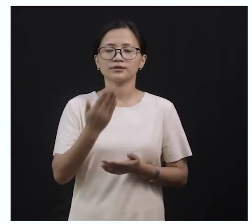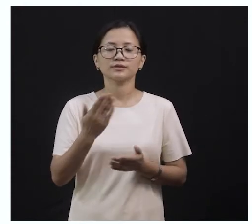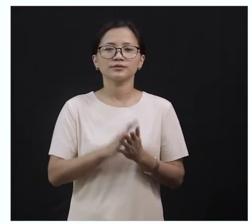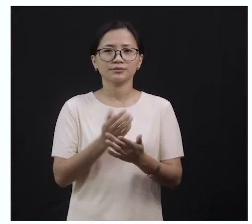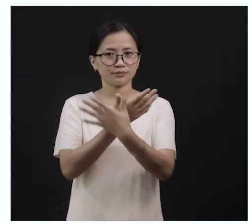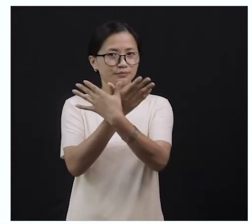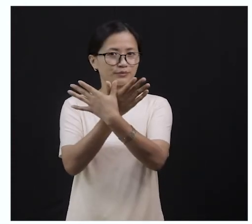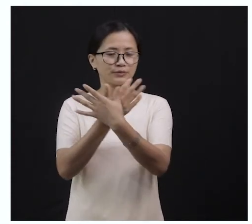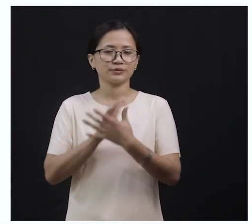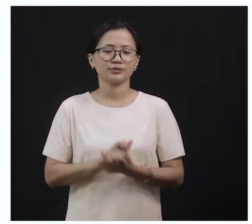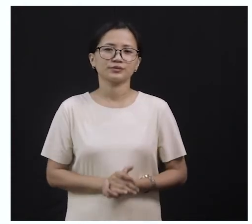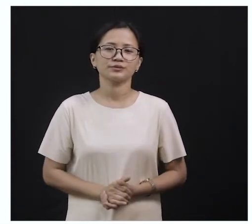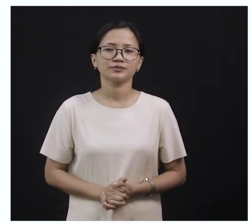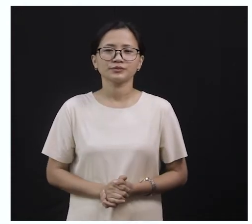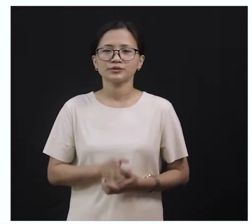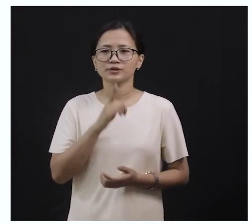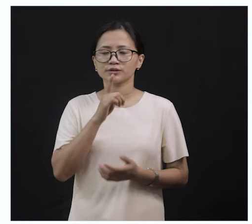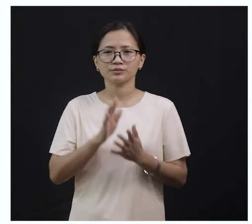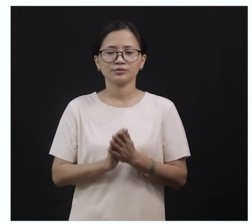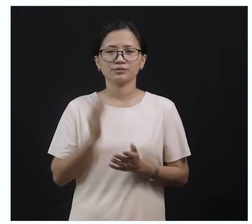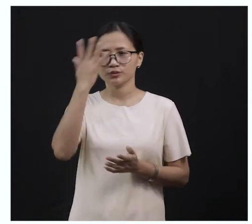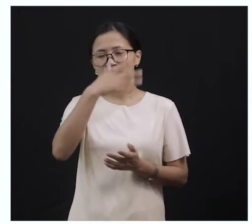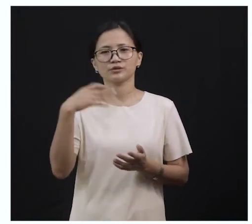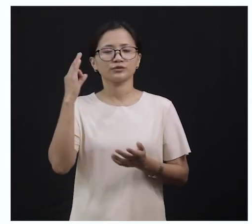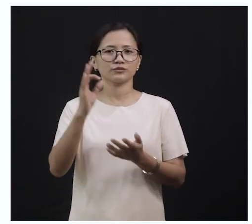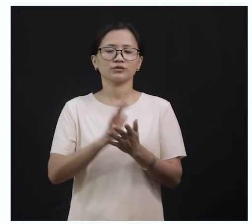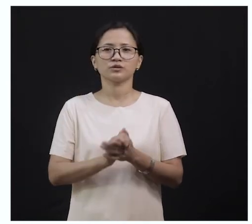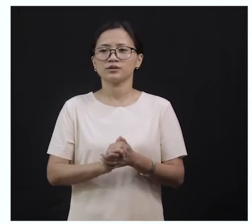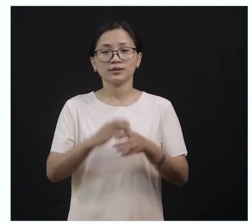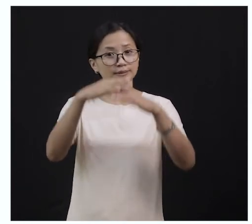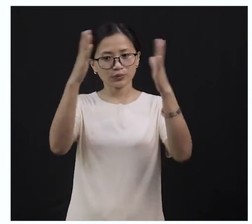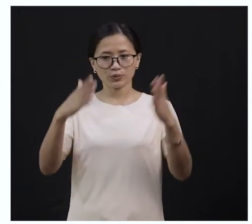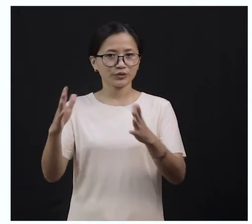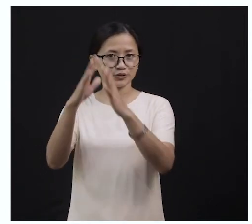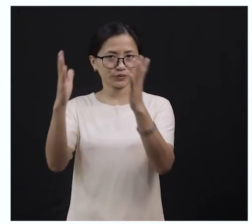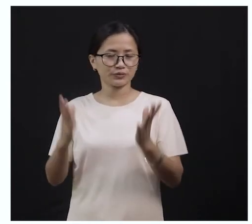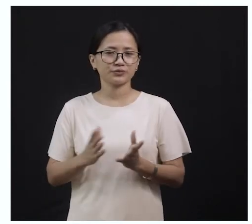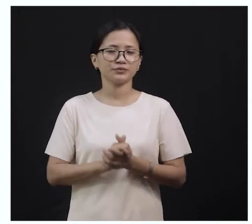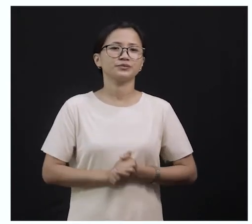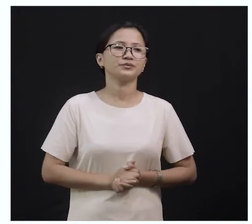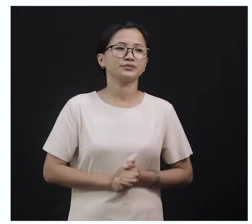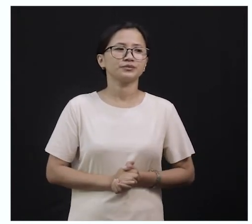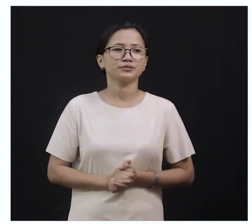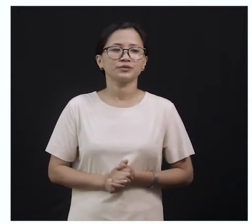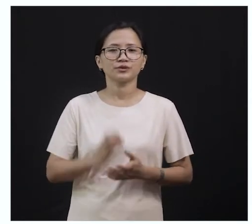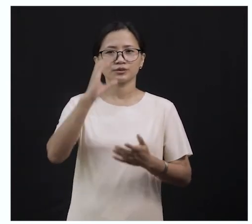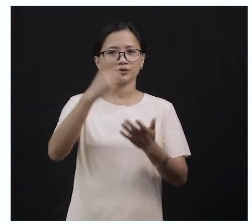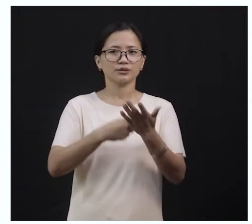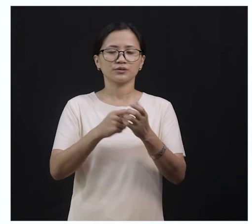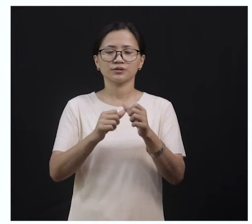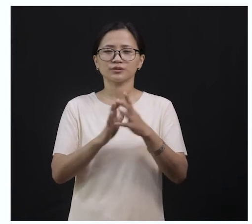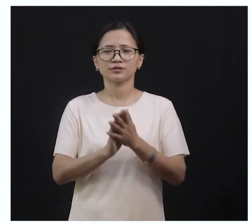okay, for sharing such a beautiful creature, right? The poet is thanking the butterfly. Now creatures, there are